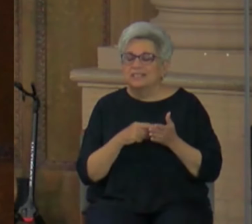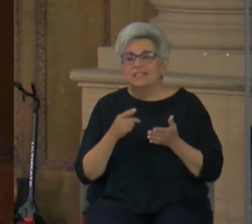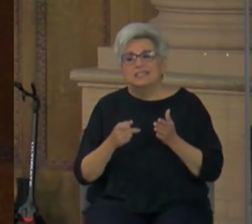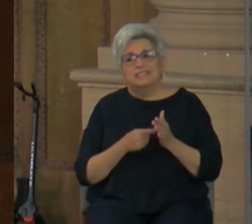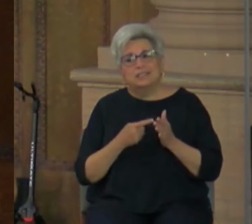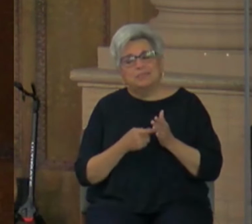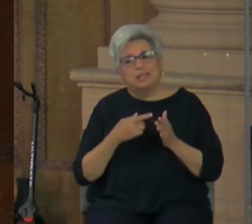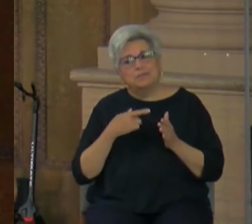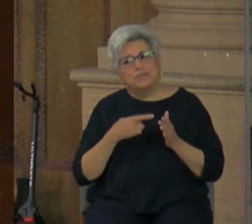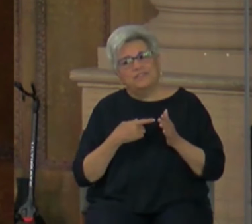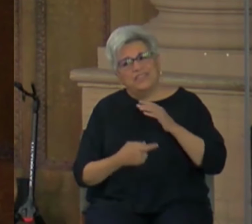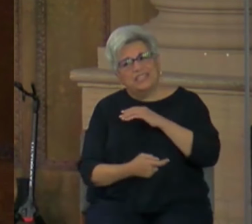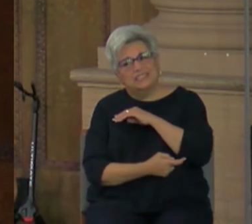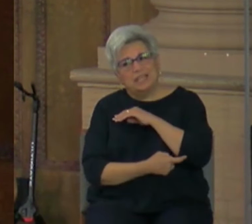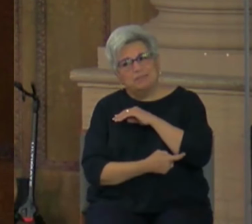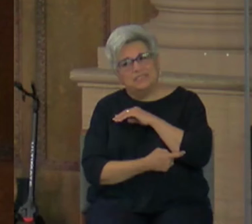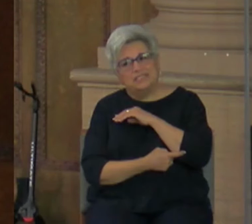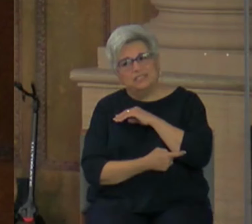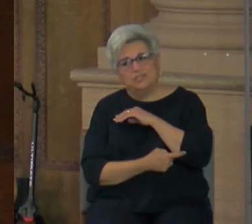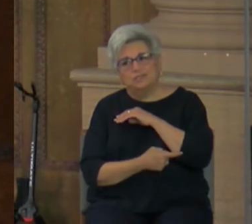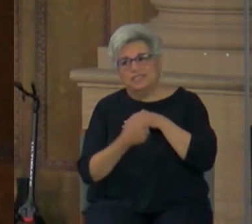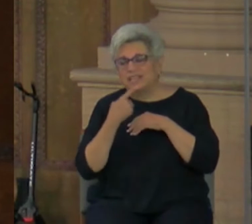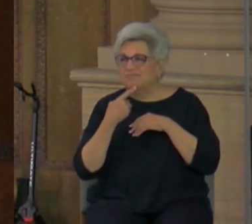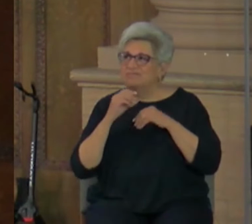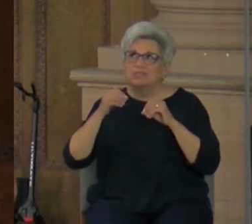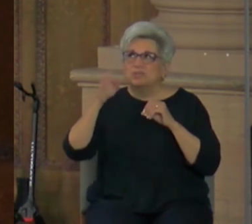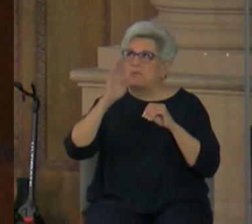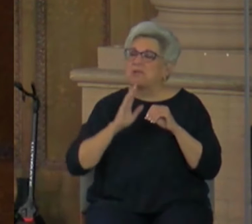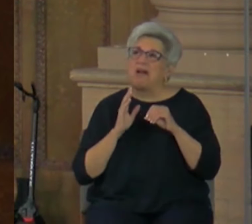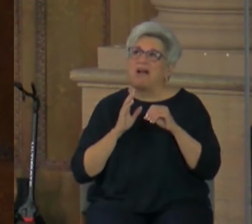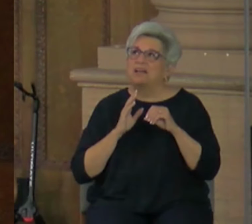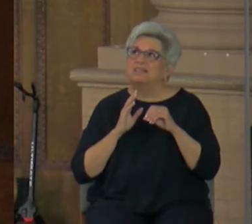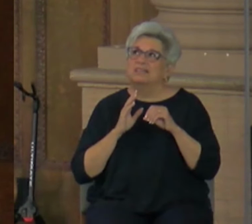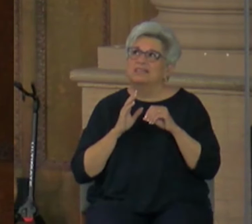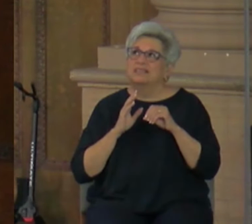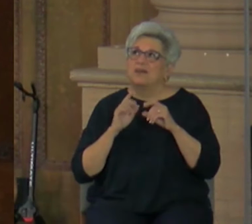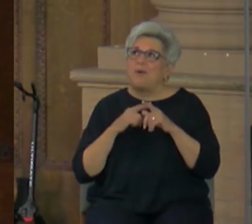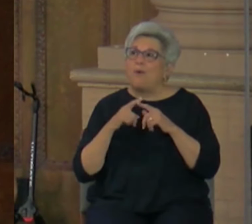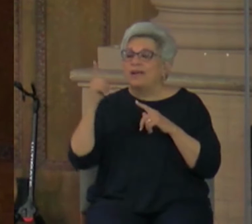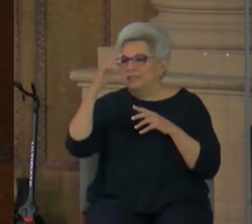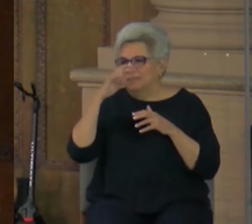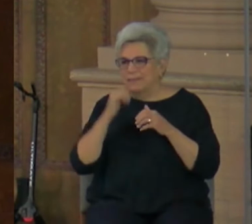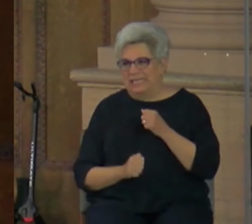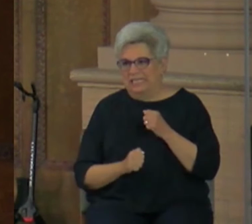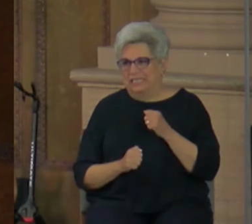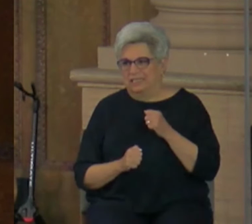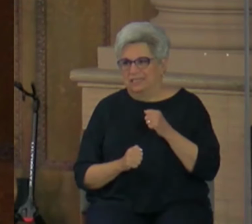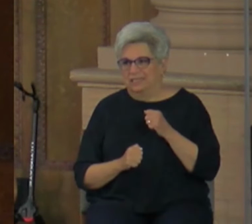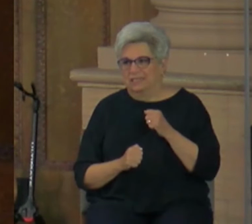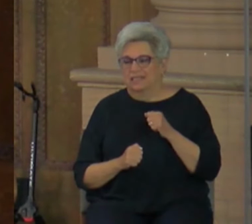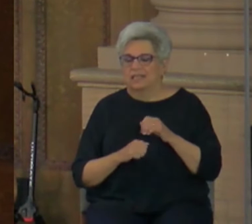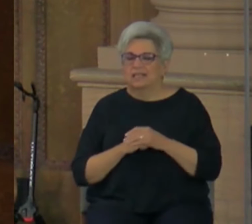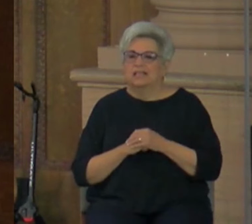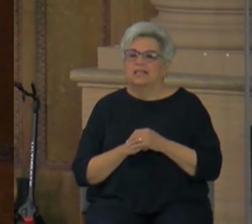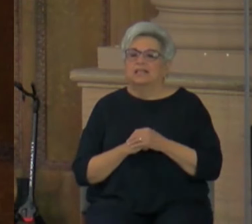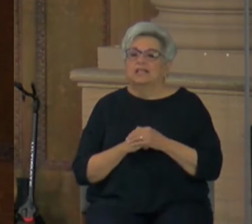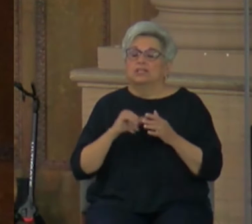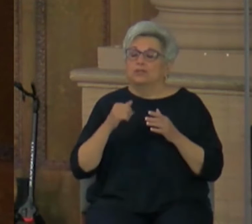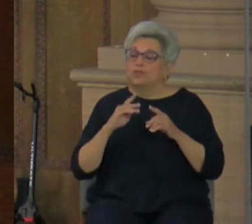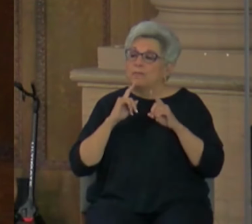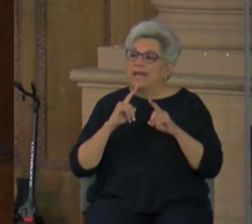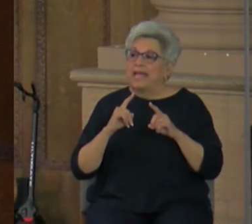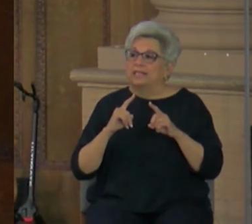just walk away and say God doesn't exist or God isn't good. And so as God answers Job at the end of this book, his answers are for